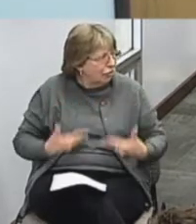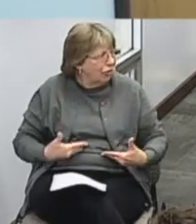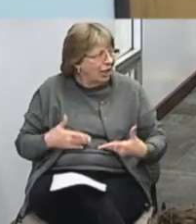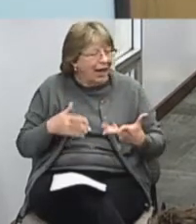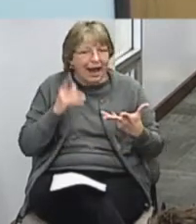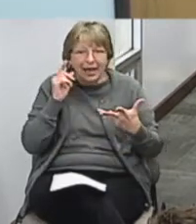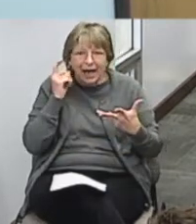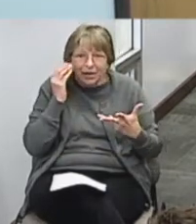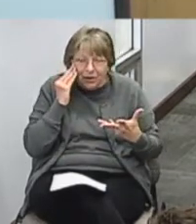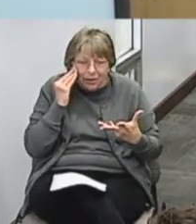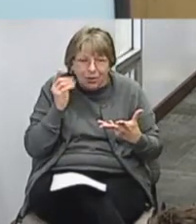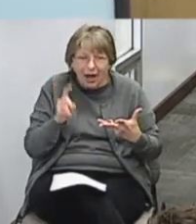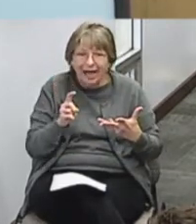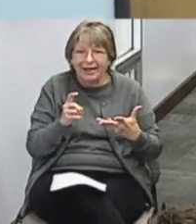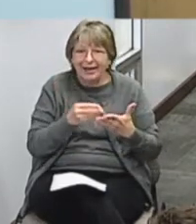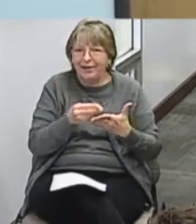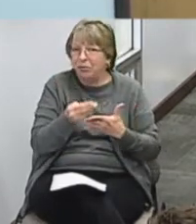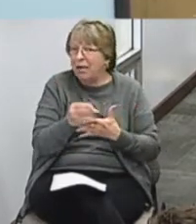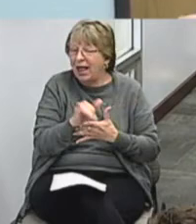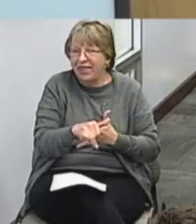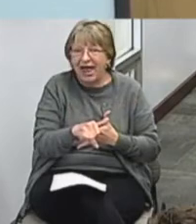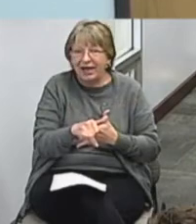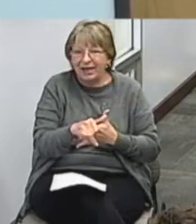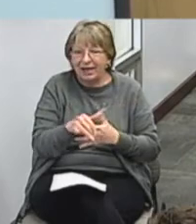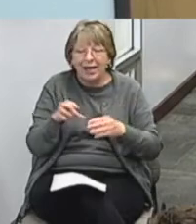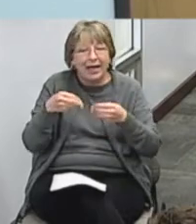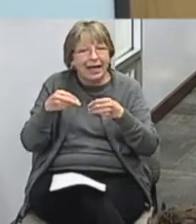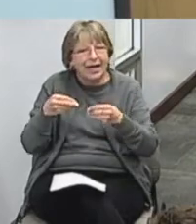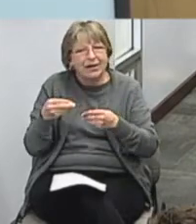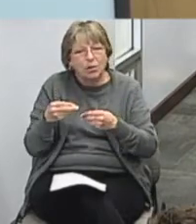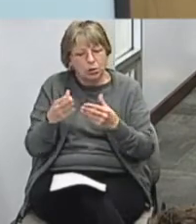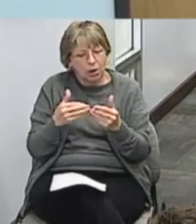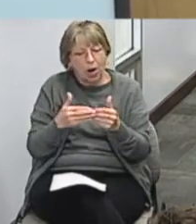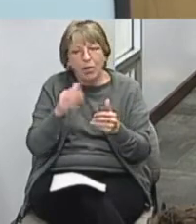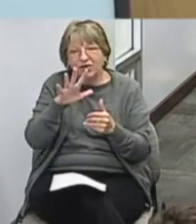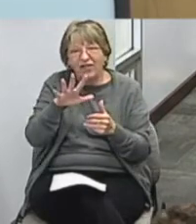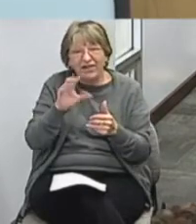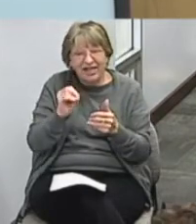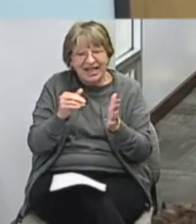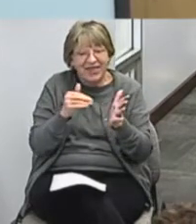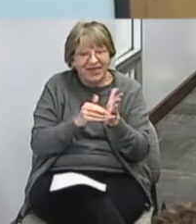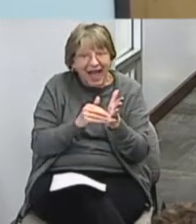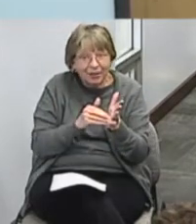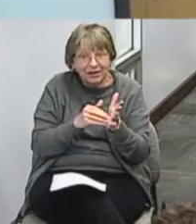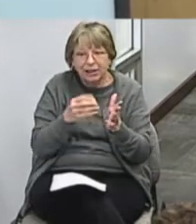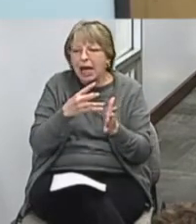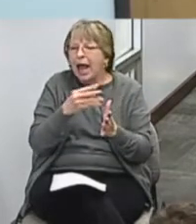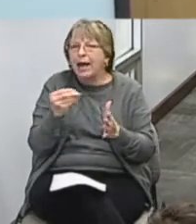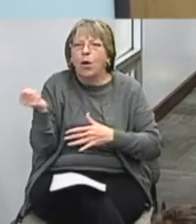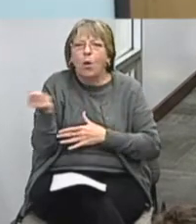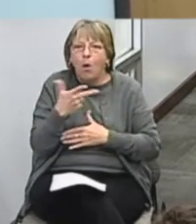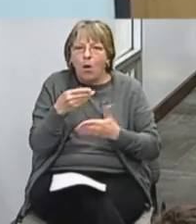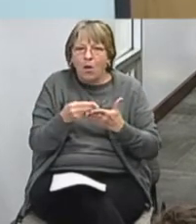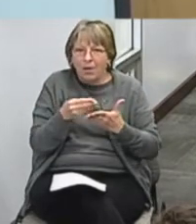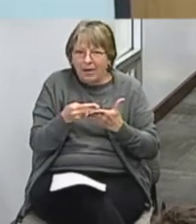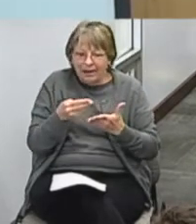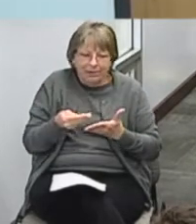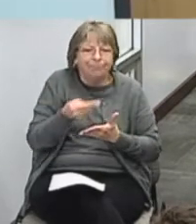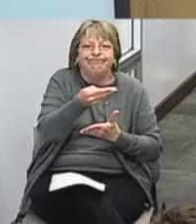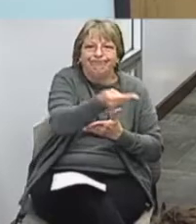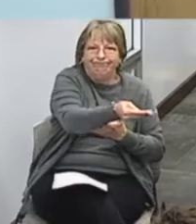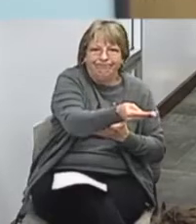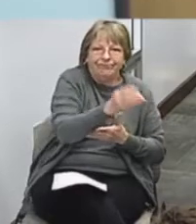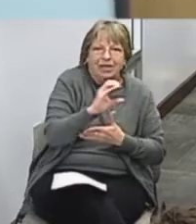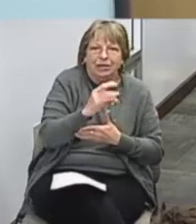ended up selling almost 50,000 shirts and gave all the money to charity. But this word, even though it's not real, it does have a